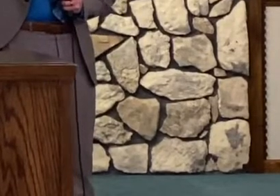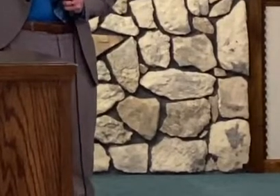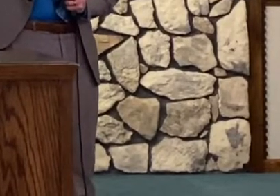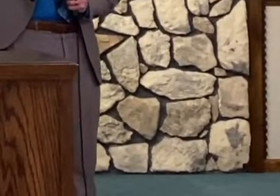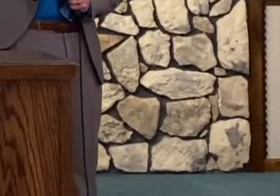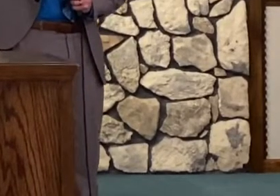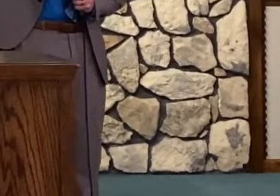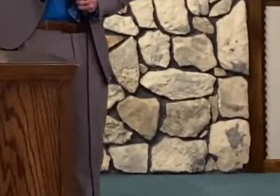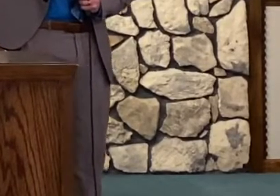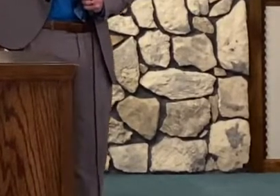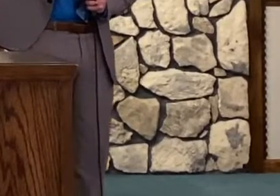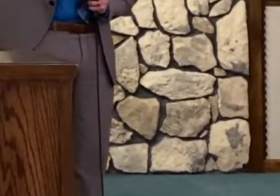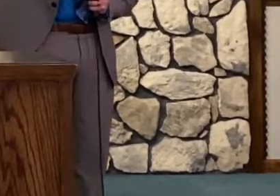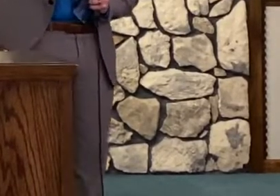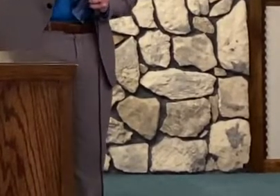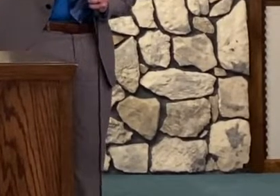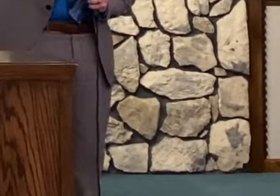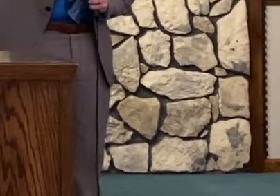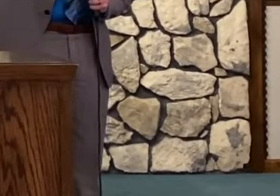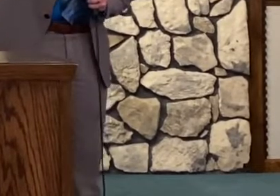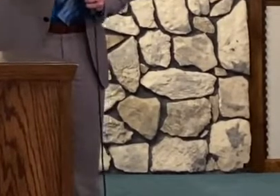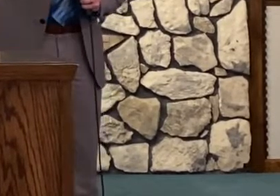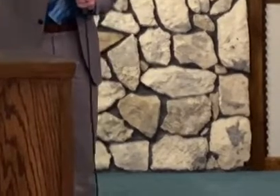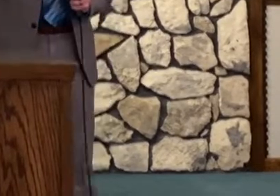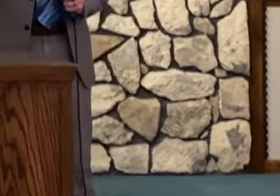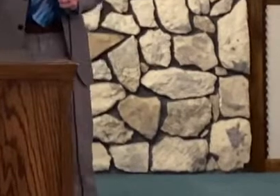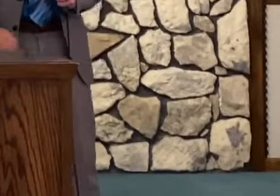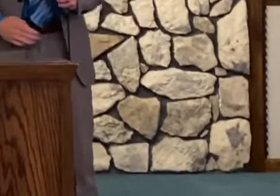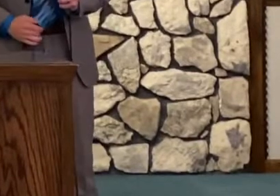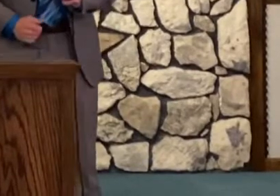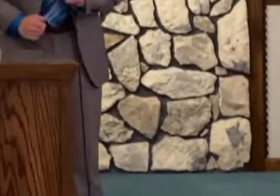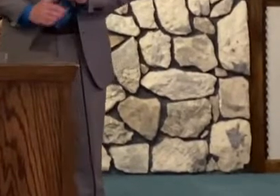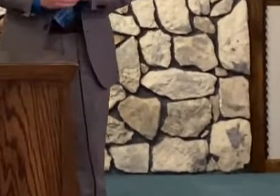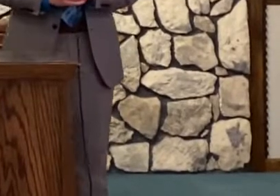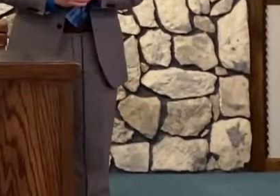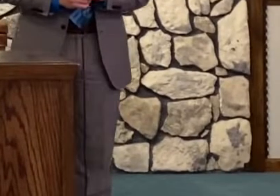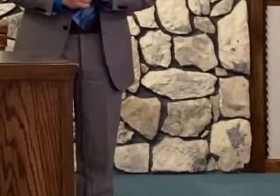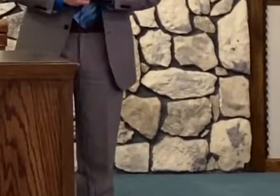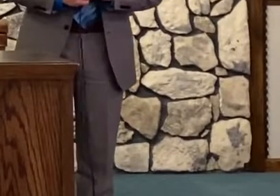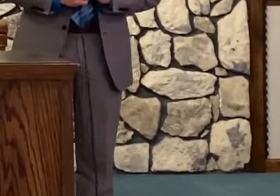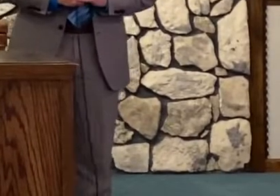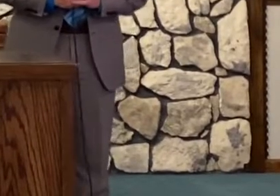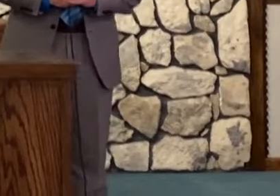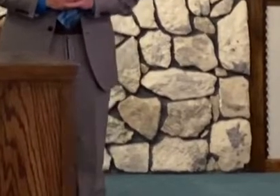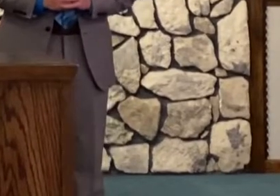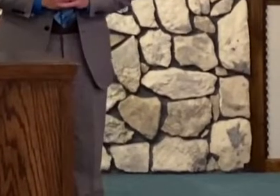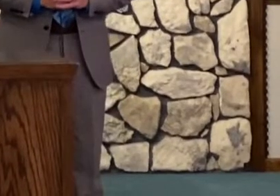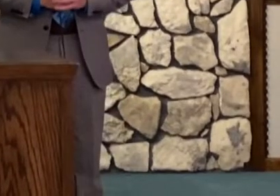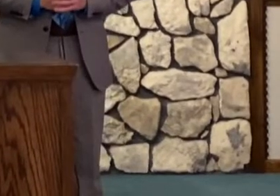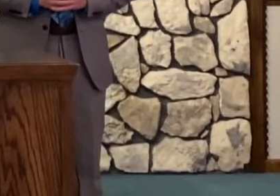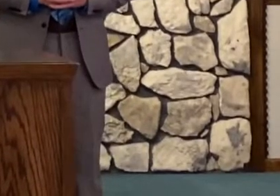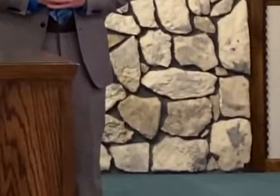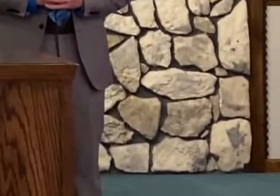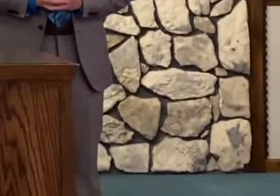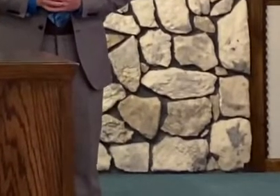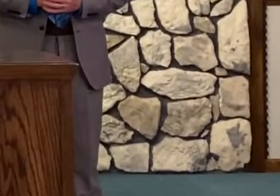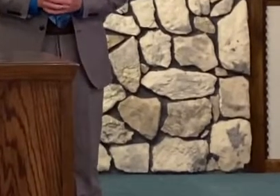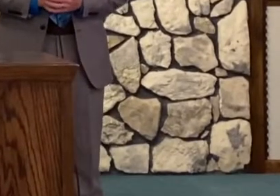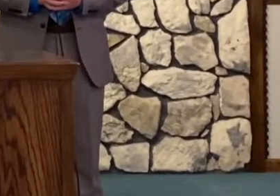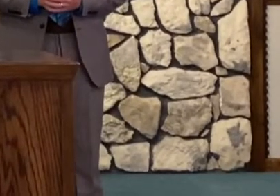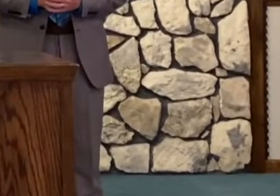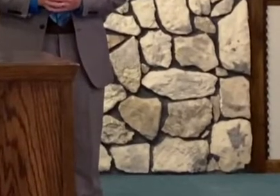heal broken hearts. But the greatest miracle that any of us can receive